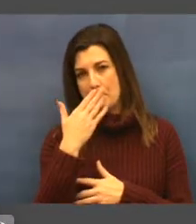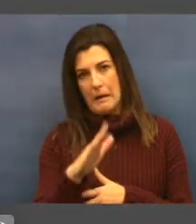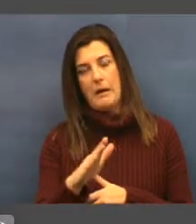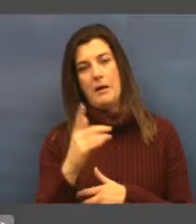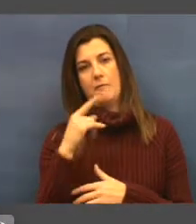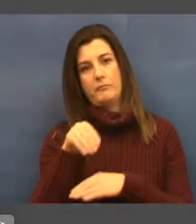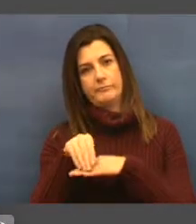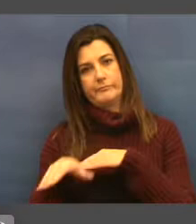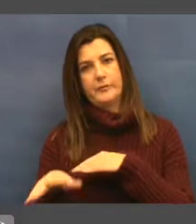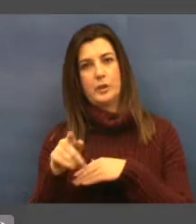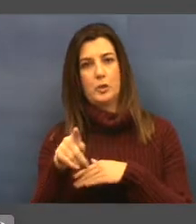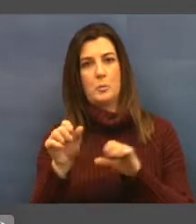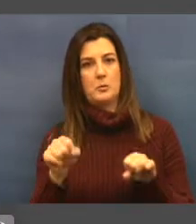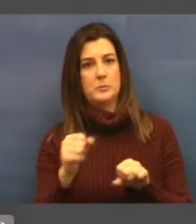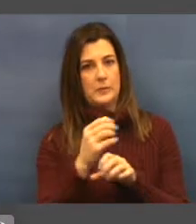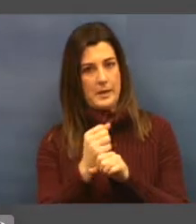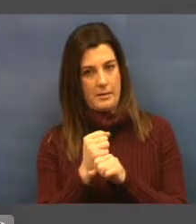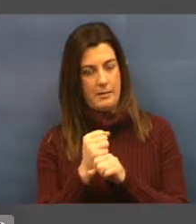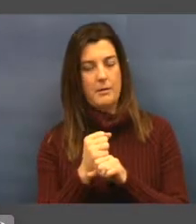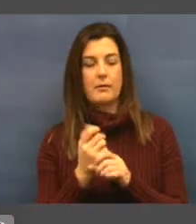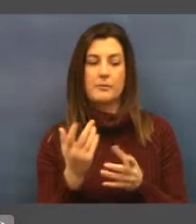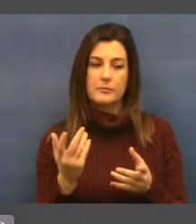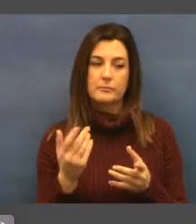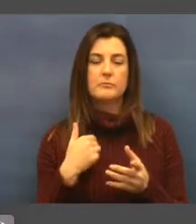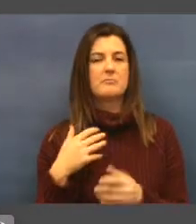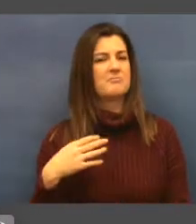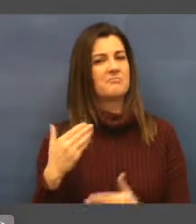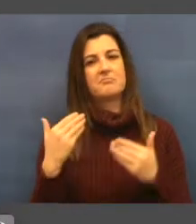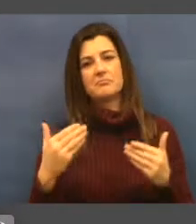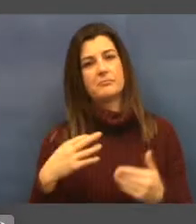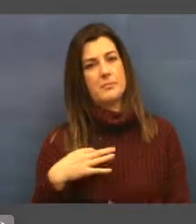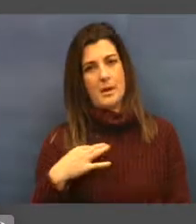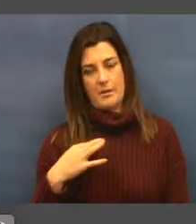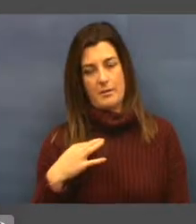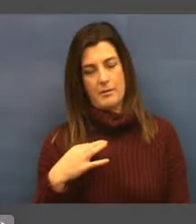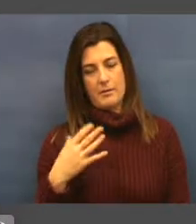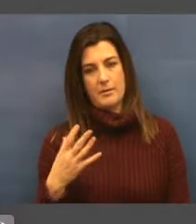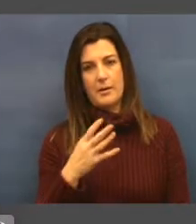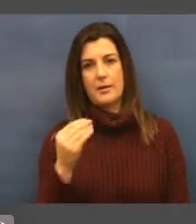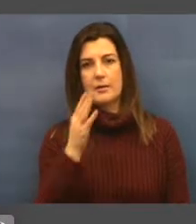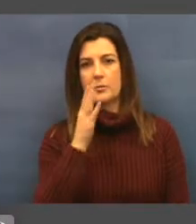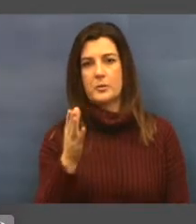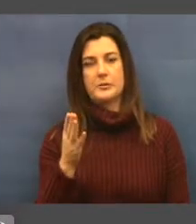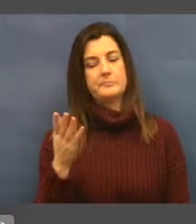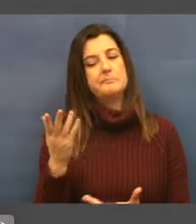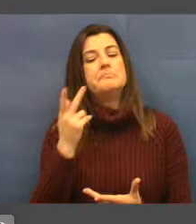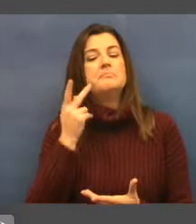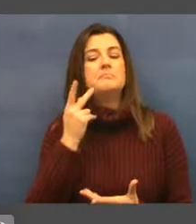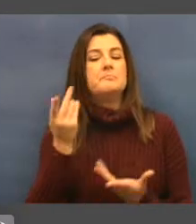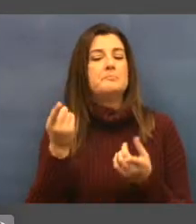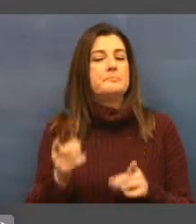have an effect on your eligibility. So just apply and we'll take it from there.